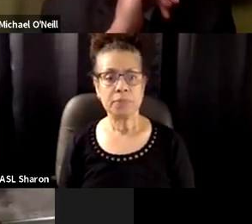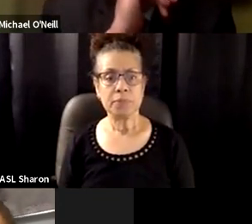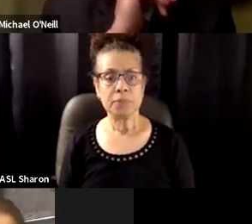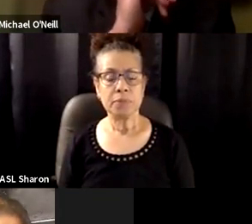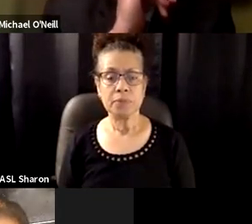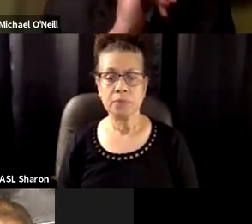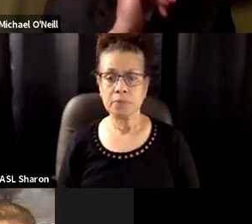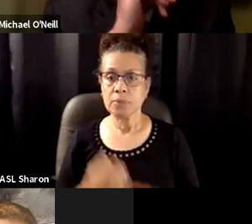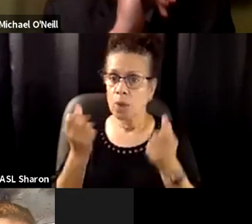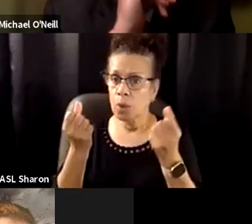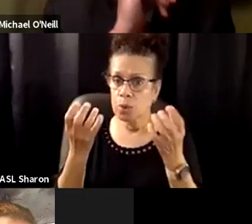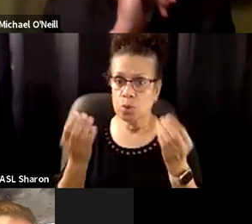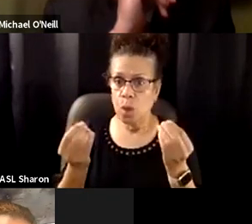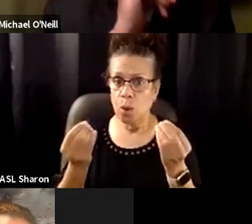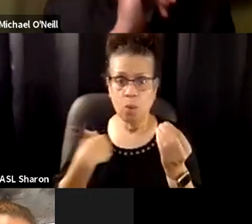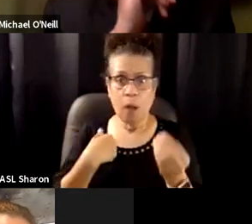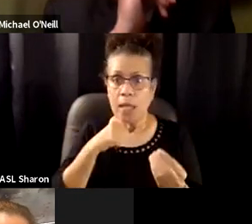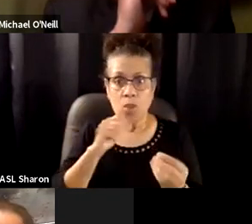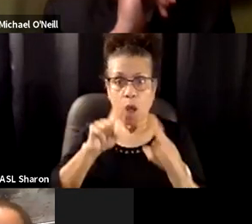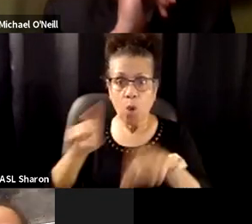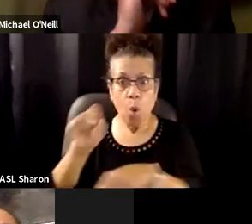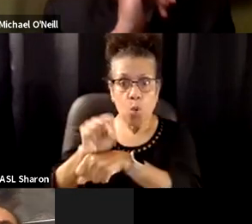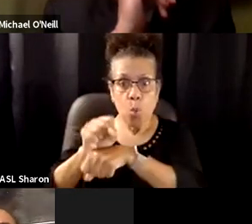so tuesday i didn't go to work